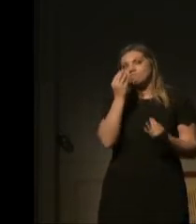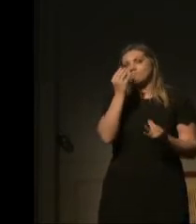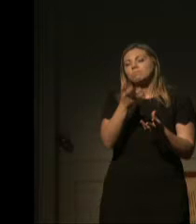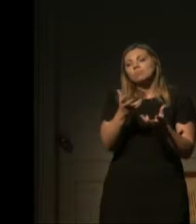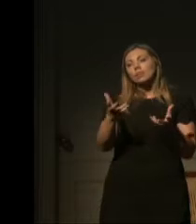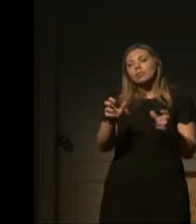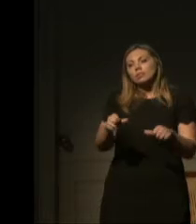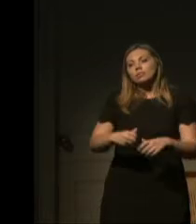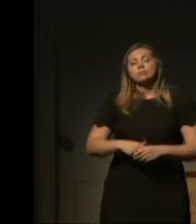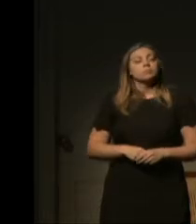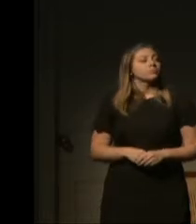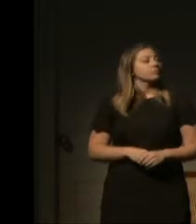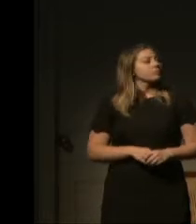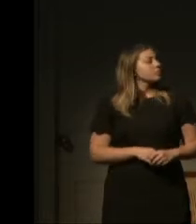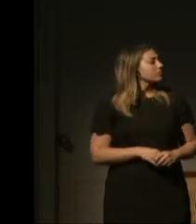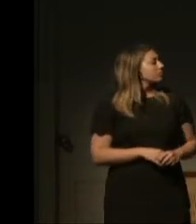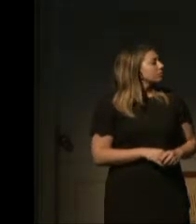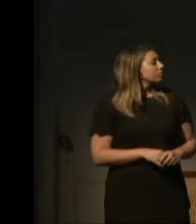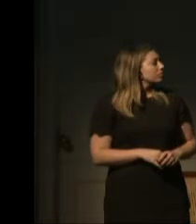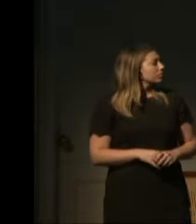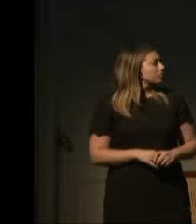well.